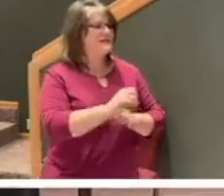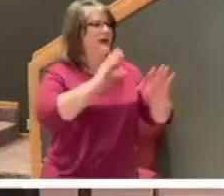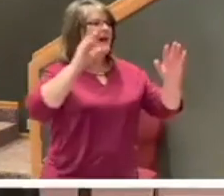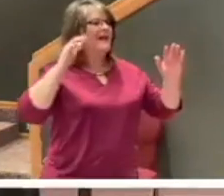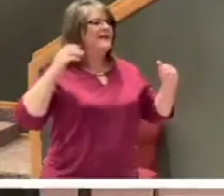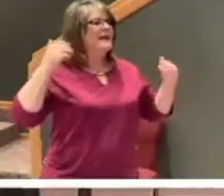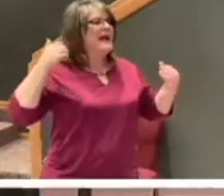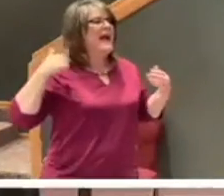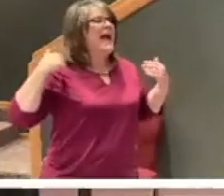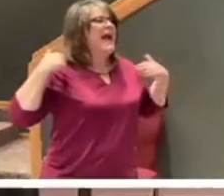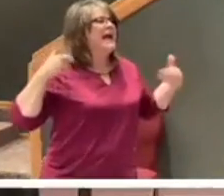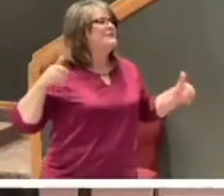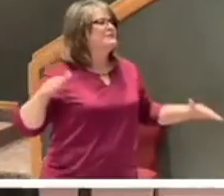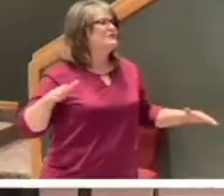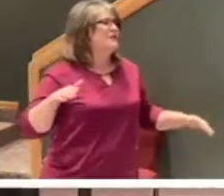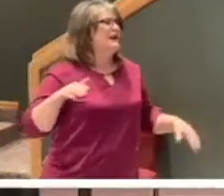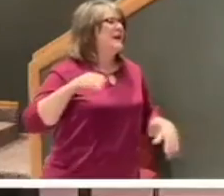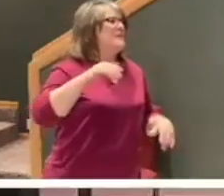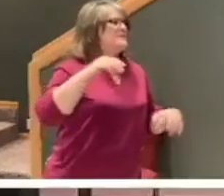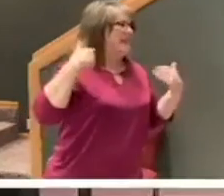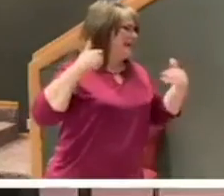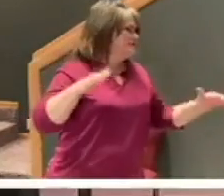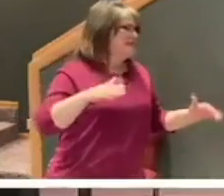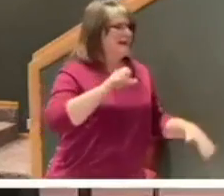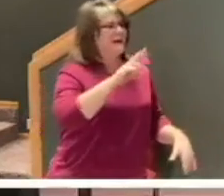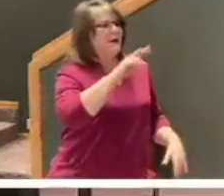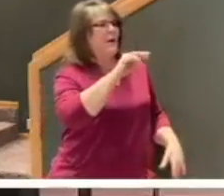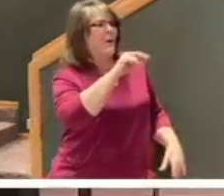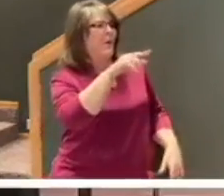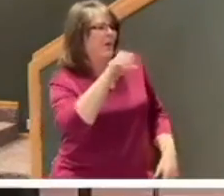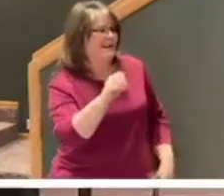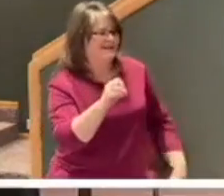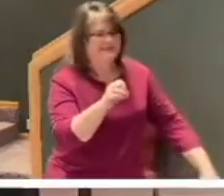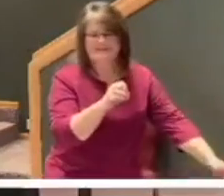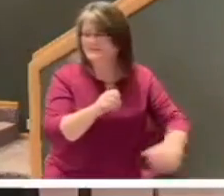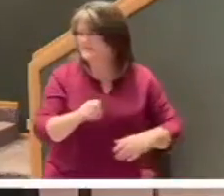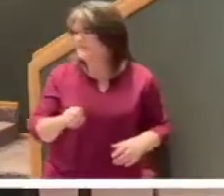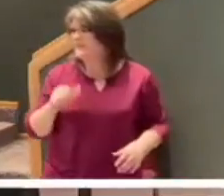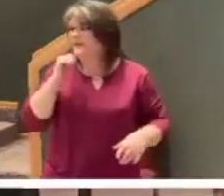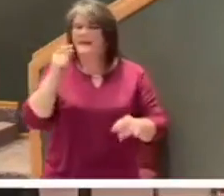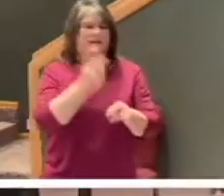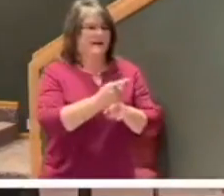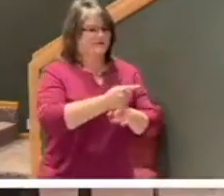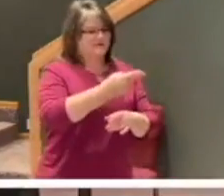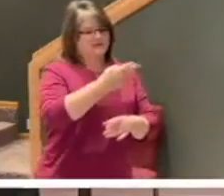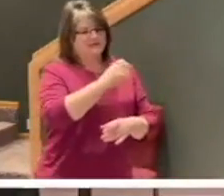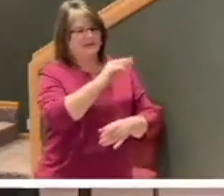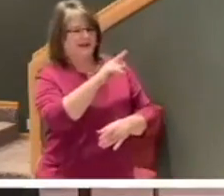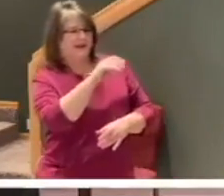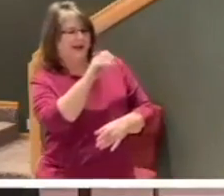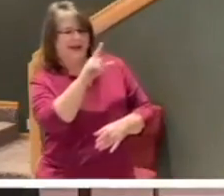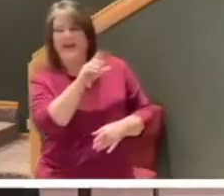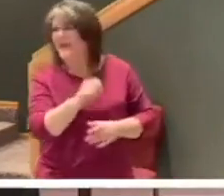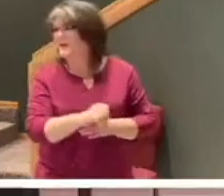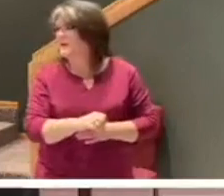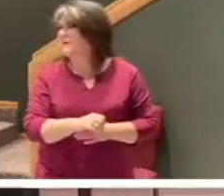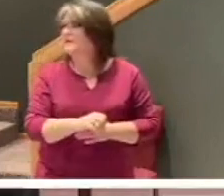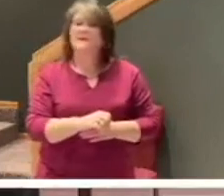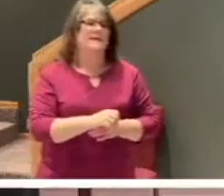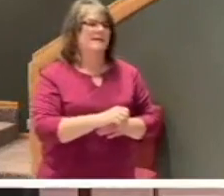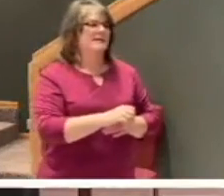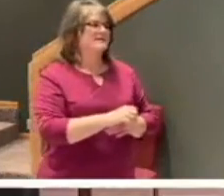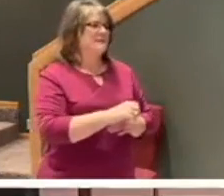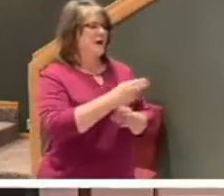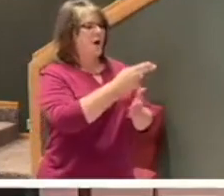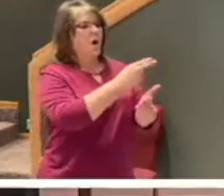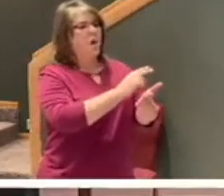orange. Yeah, yeah. And look at this. It's not just a handle. It's a holy